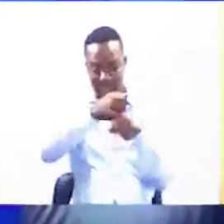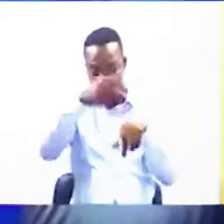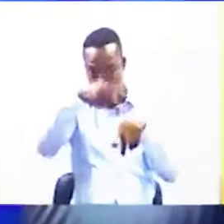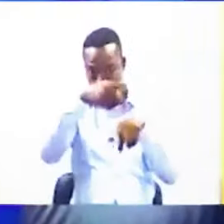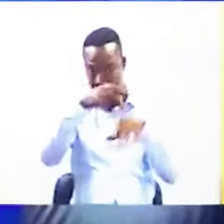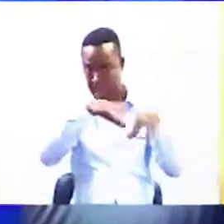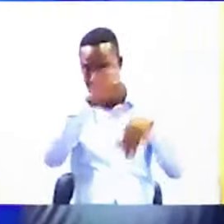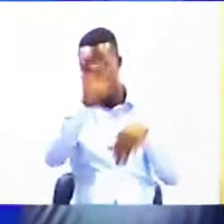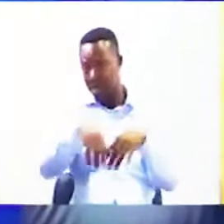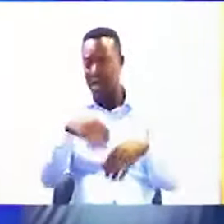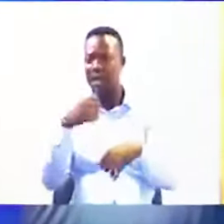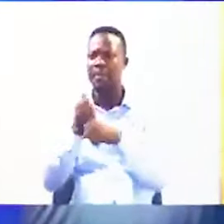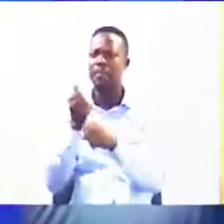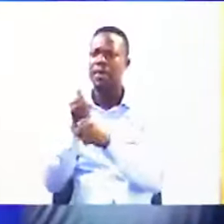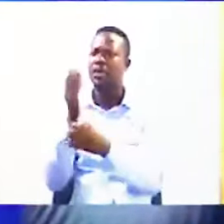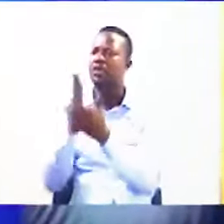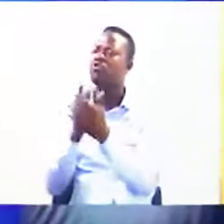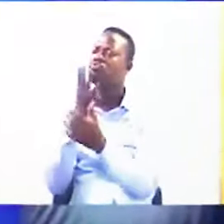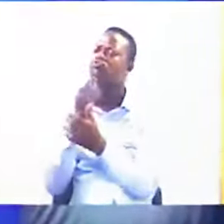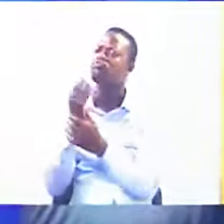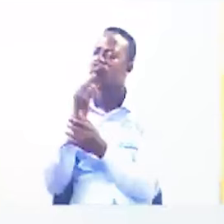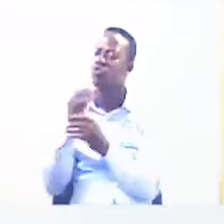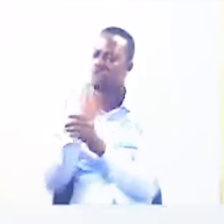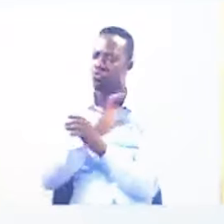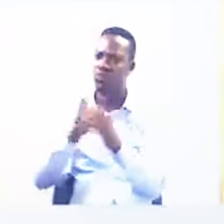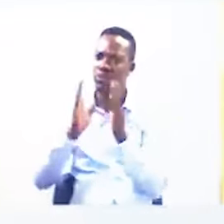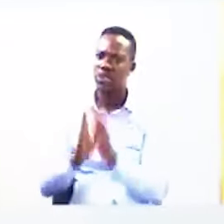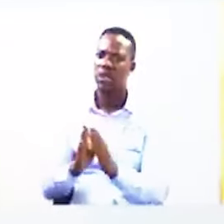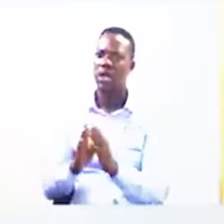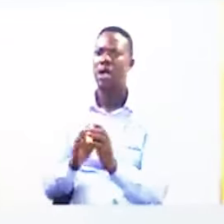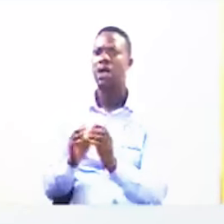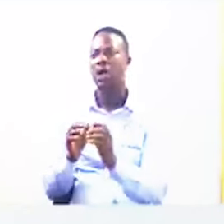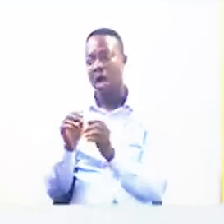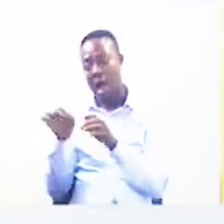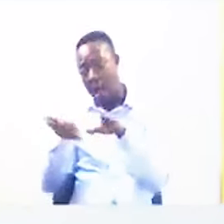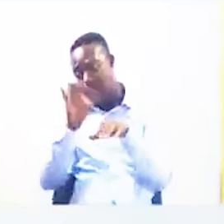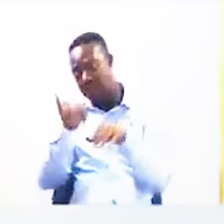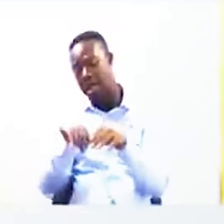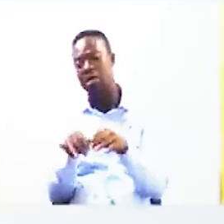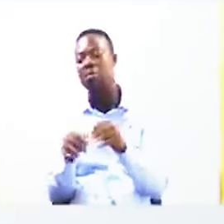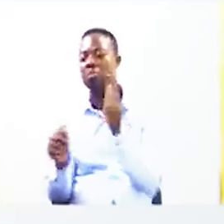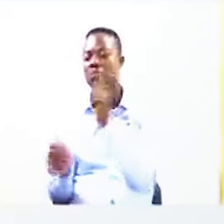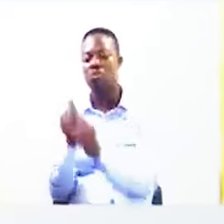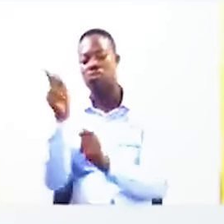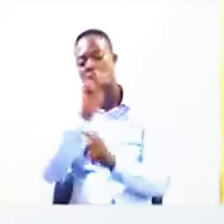caused Jewish Christians, other Jewish Christians, to follow his